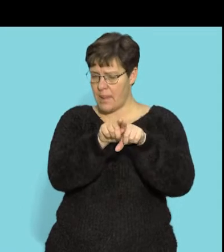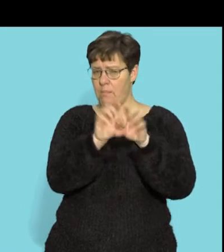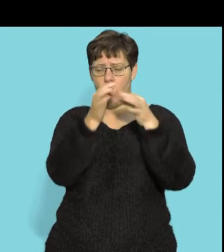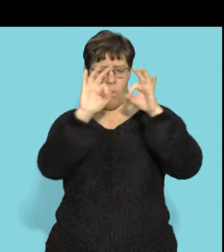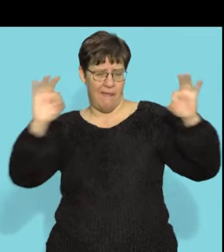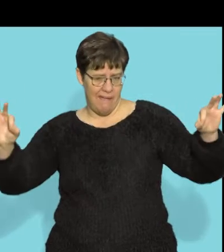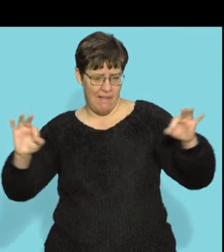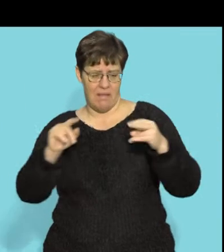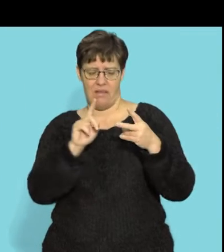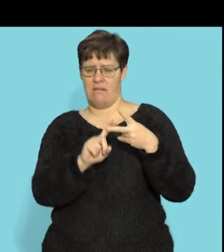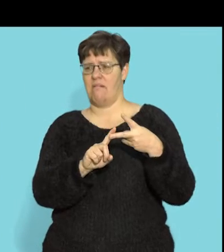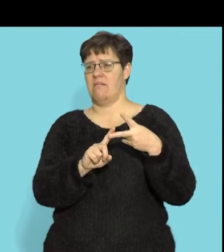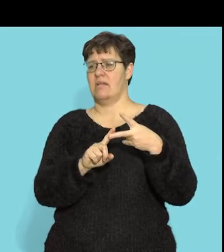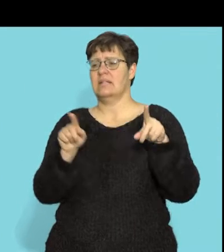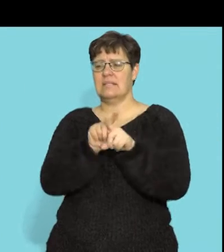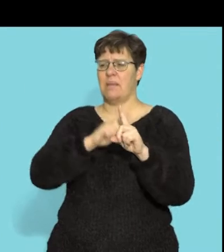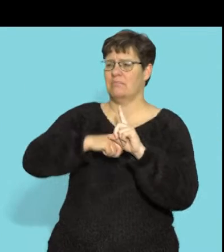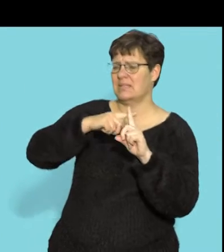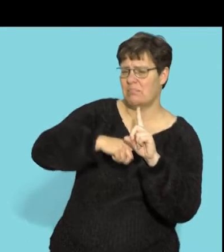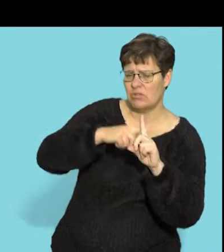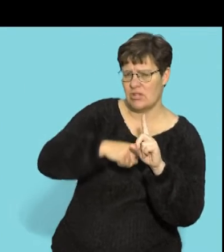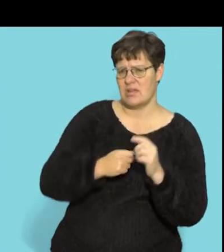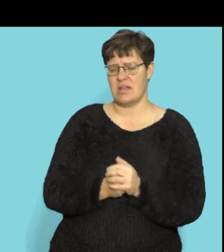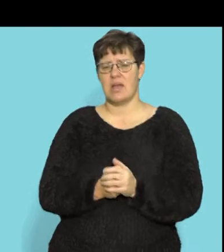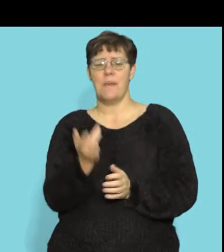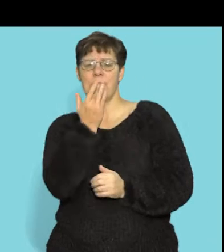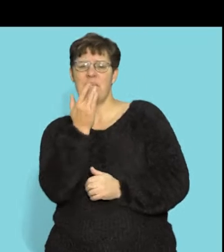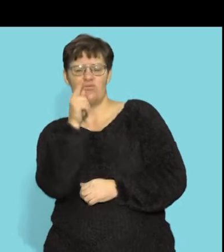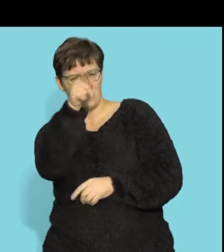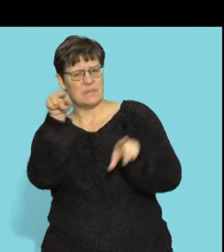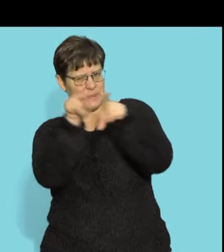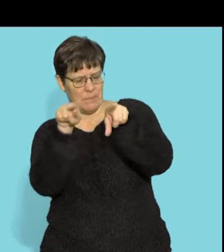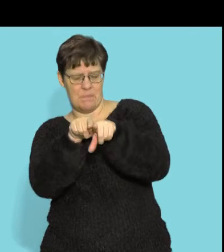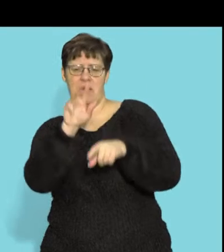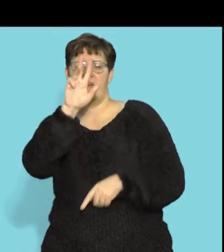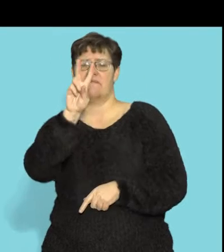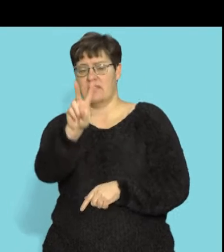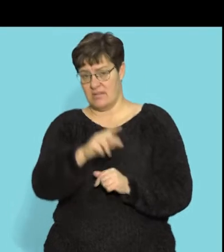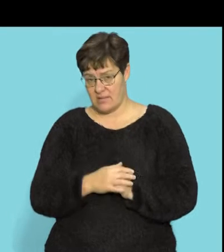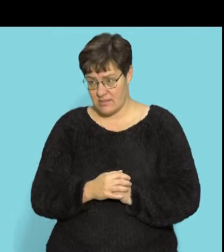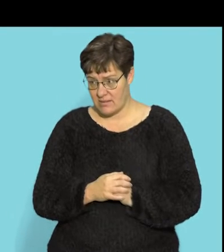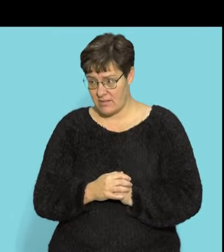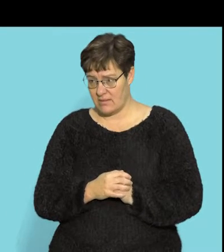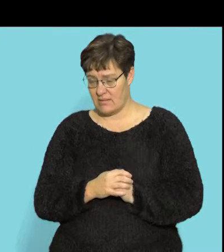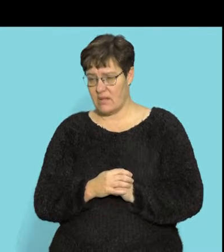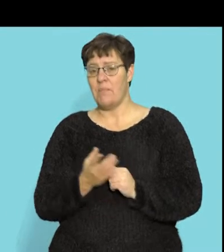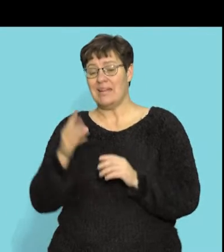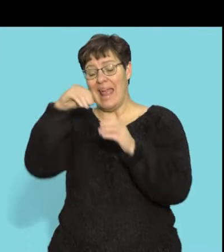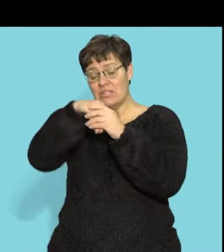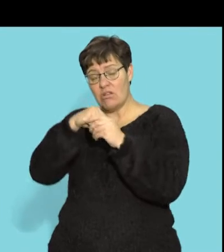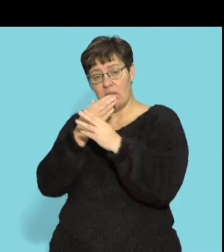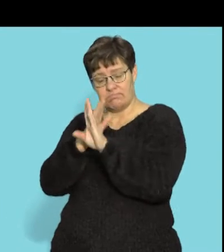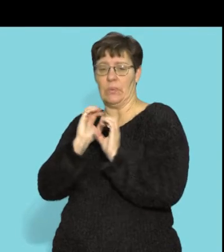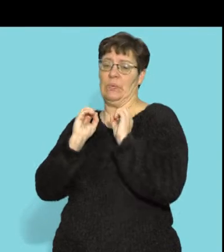same conductors and try to maintain in some way the temperature, and we'll still use a battery or a cell with